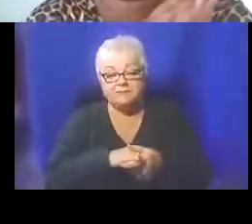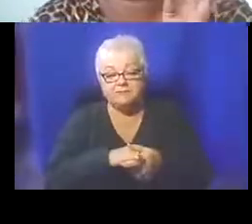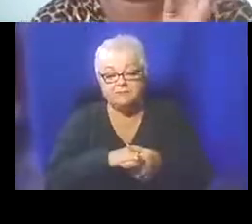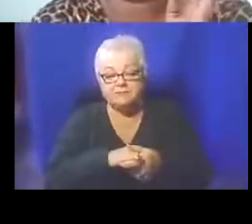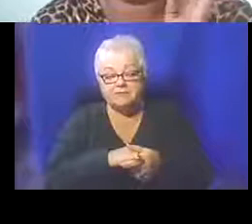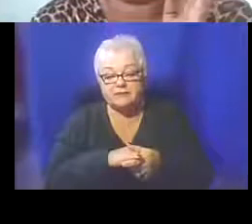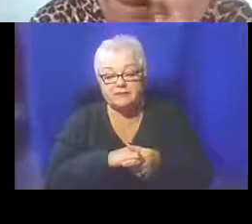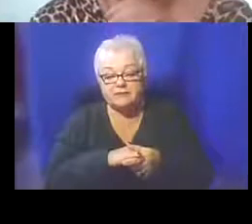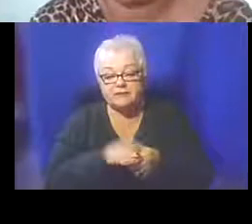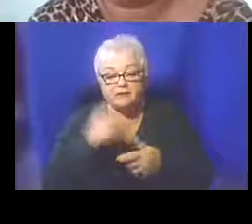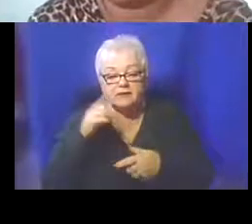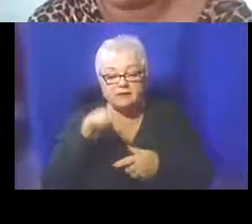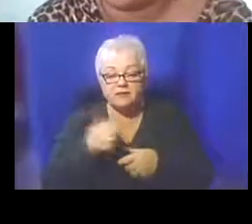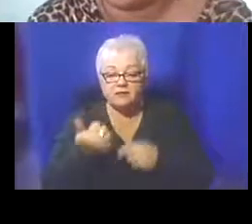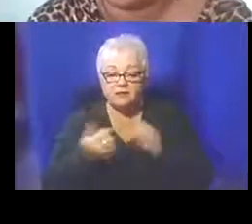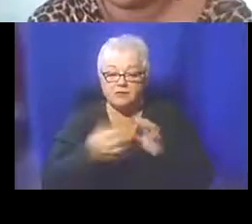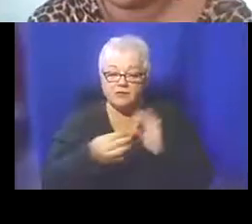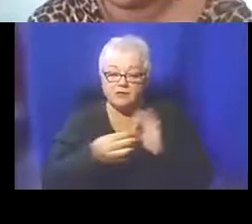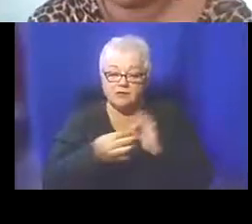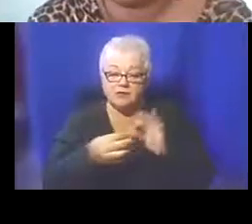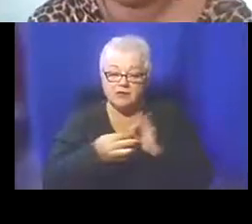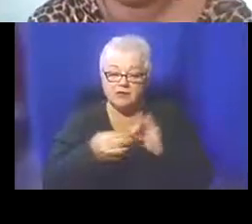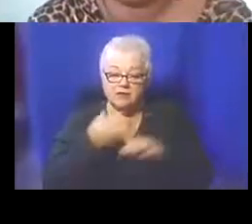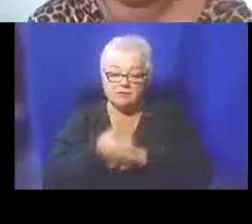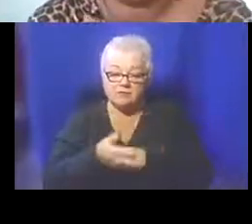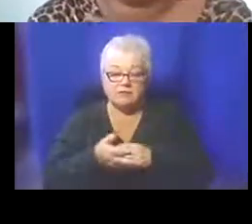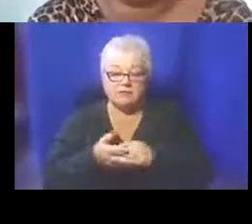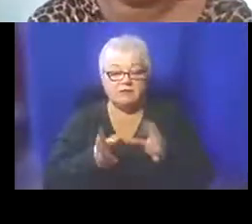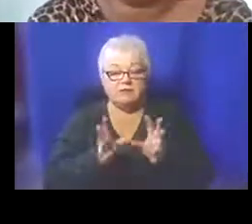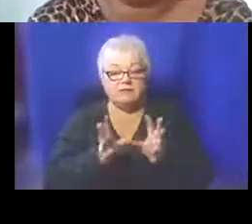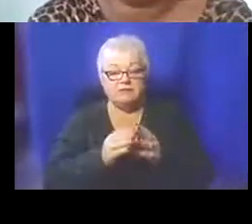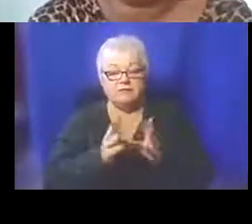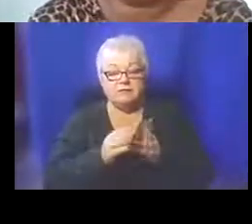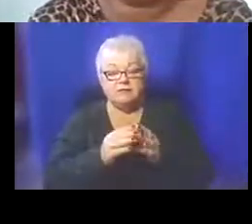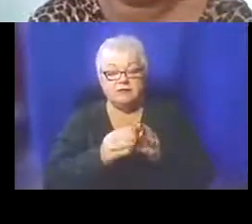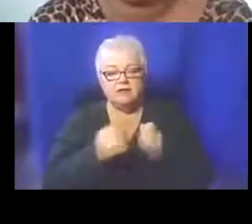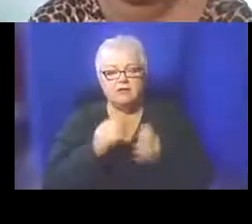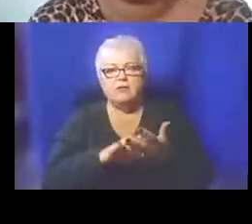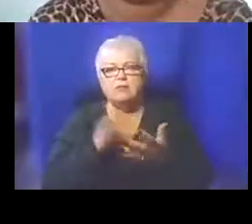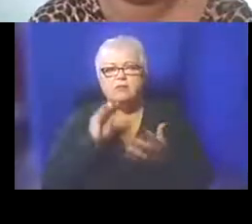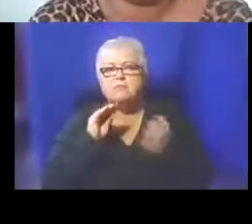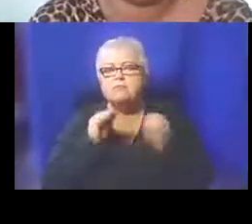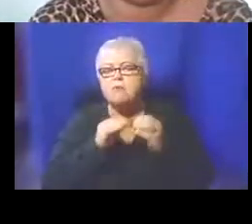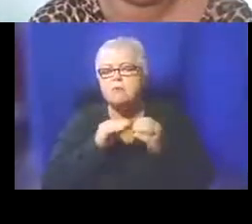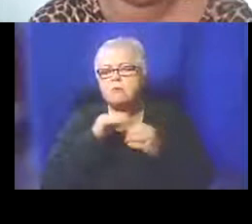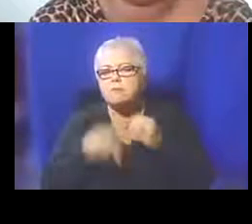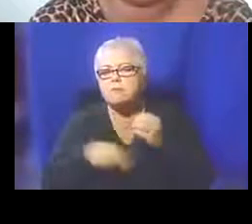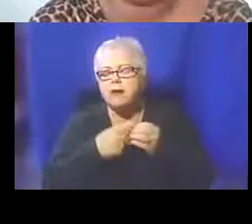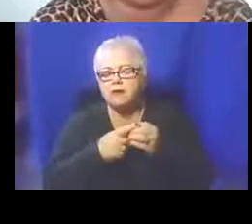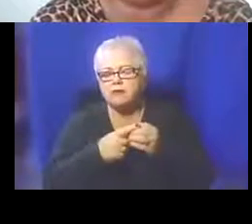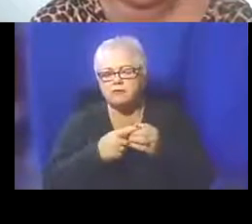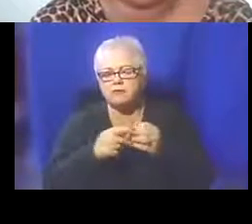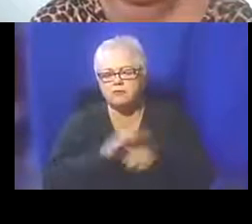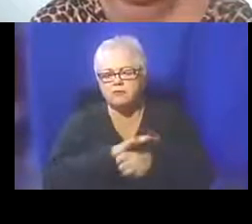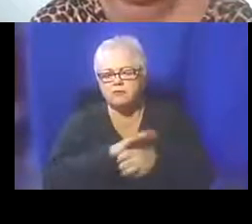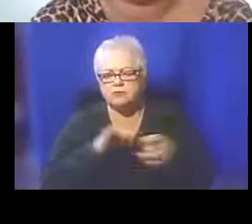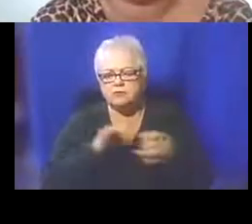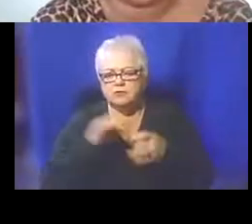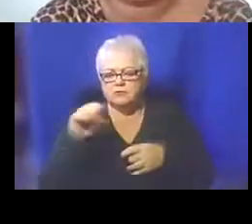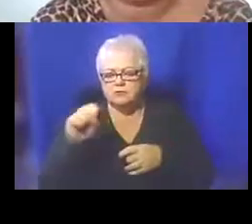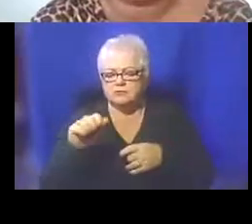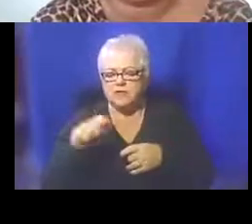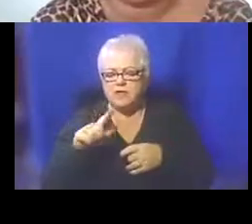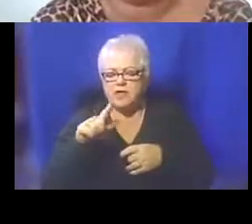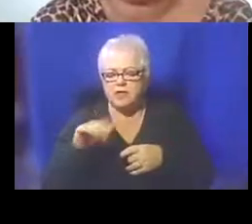I saw another comment after the last session. I leaned into learning more about the fuller story of Sally Hemings and